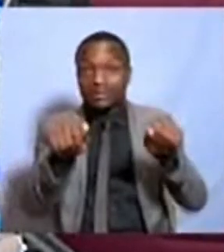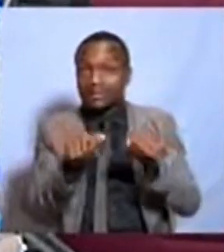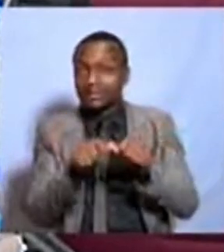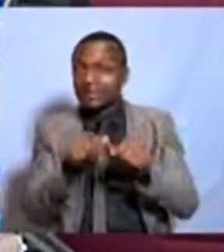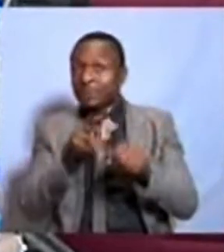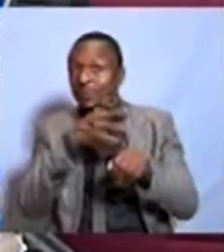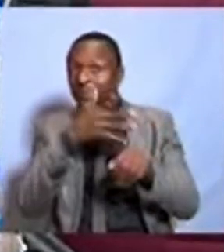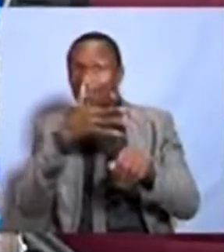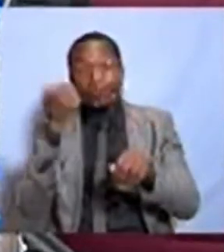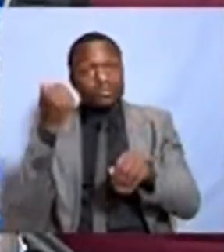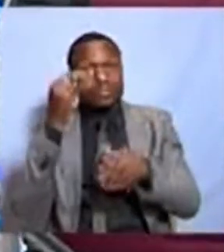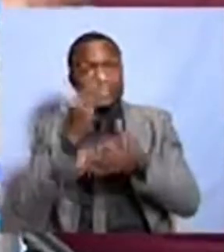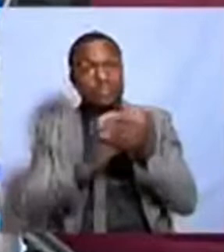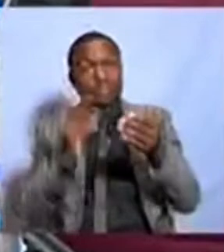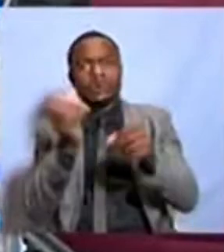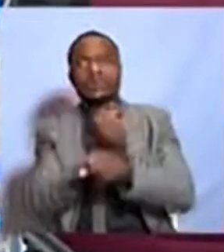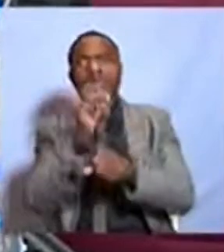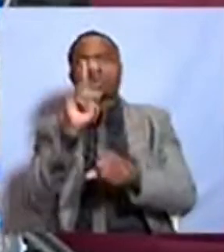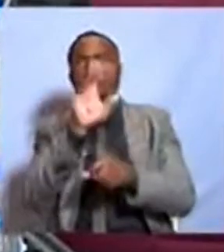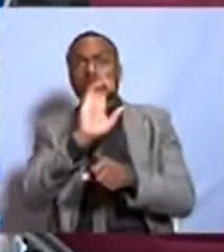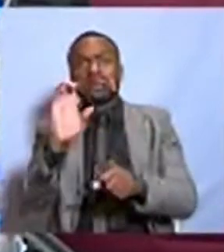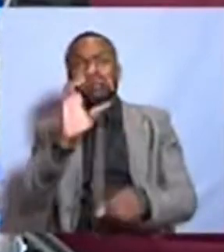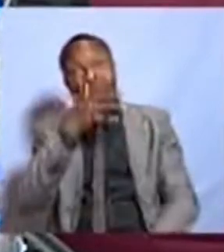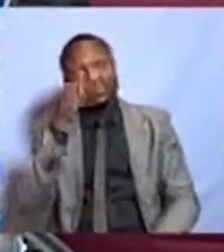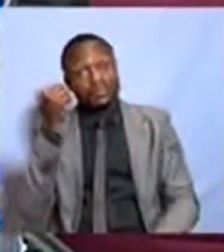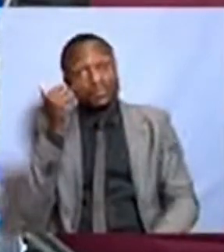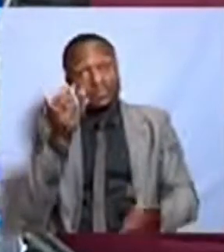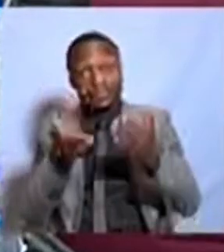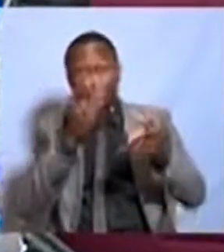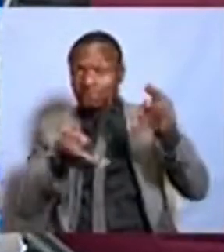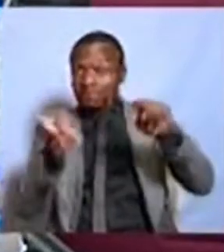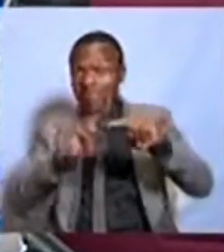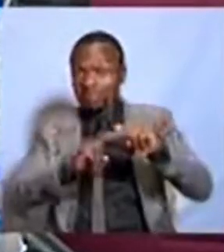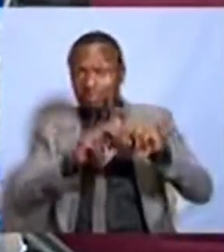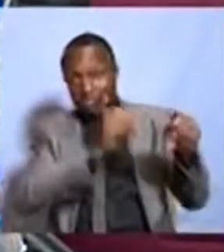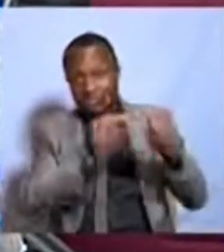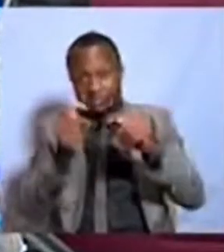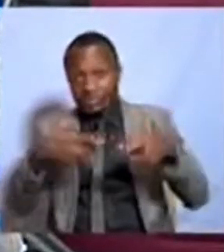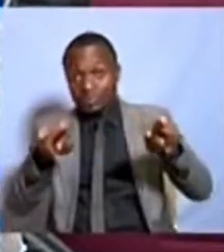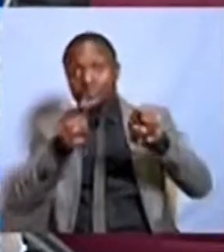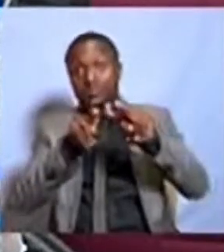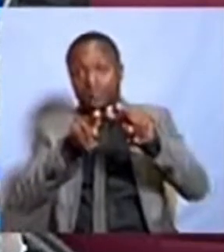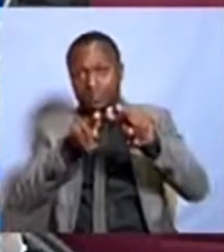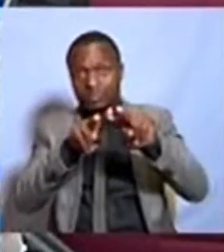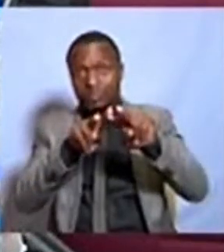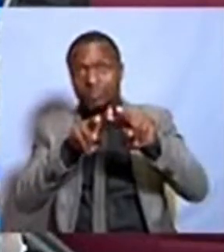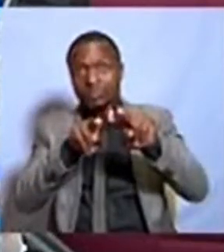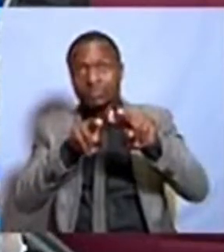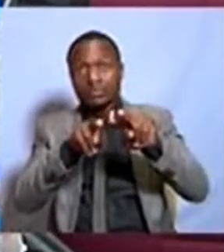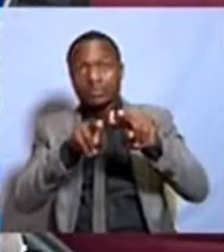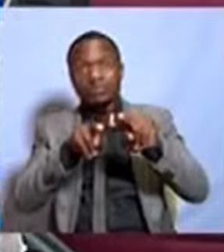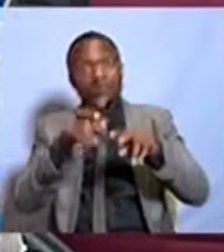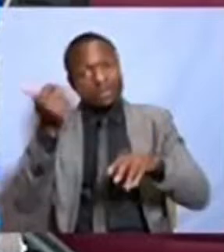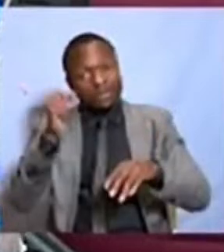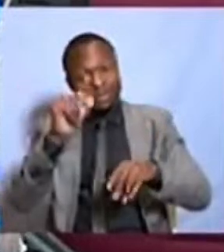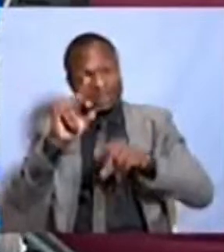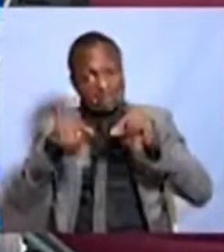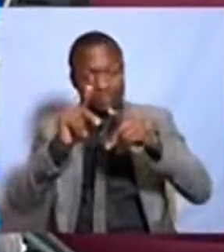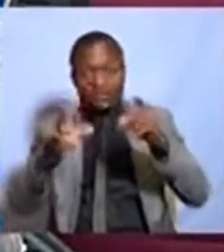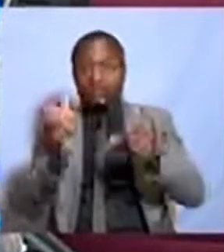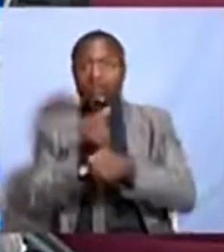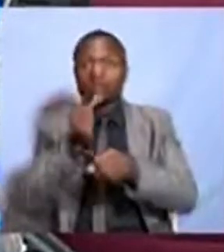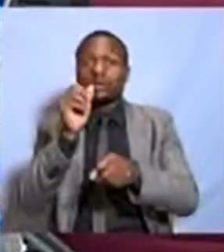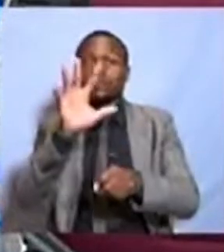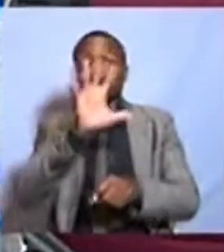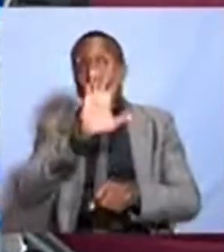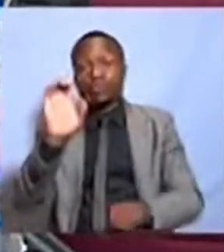better that someone gets 100 kwacha at least, or we increase the transfer value and shorten the coverage to say 10 people will get 500